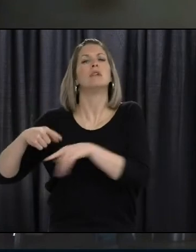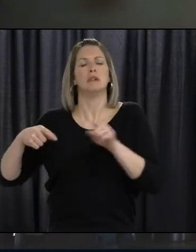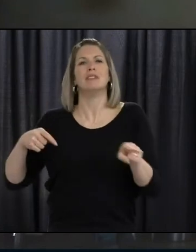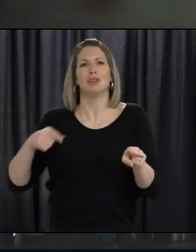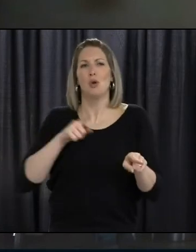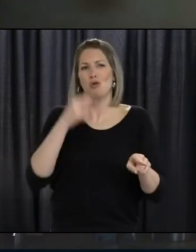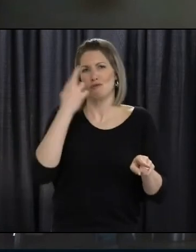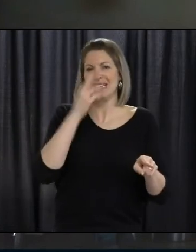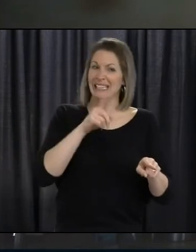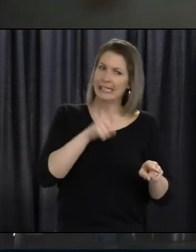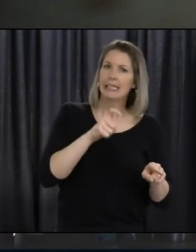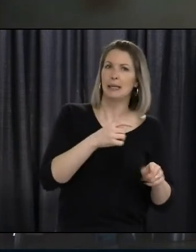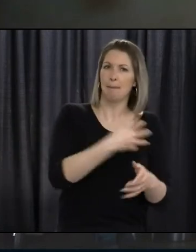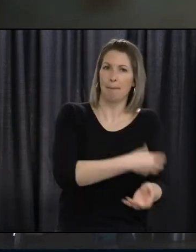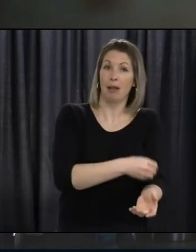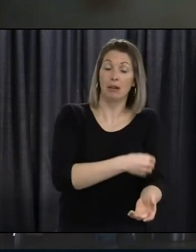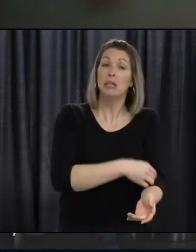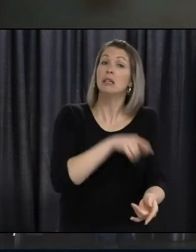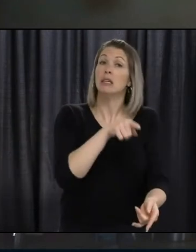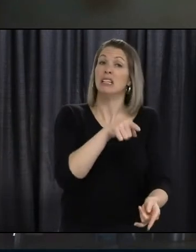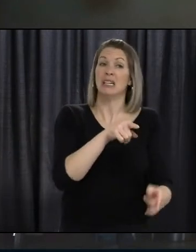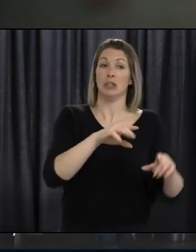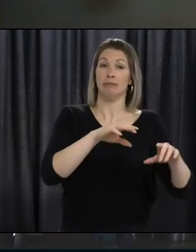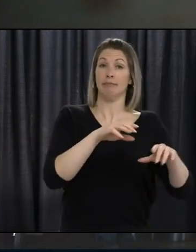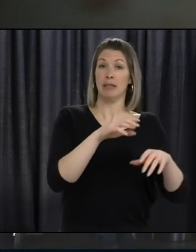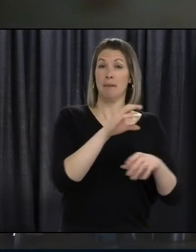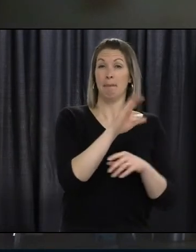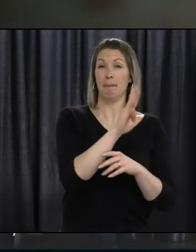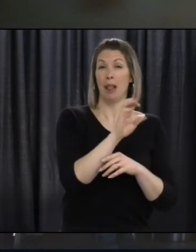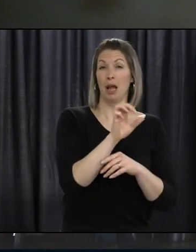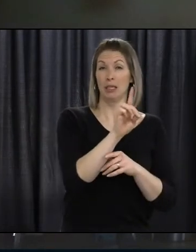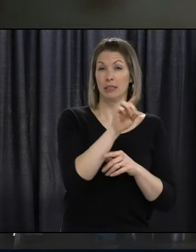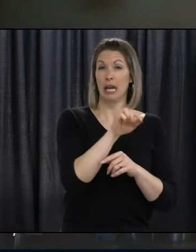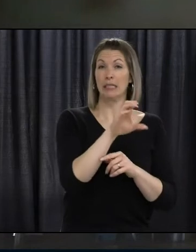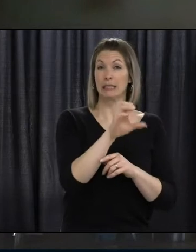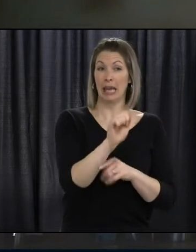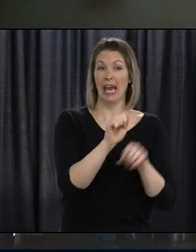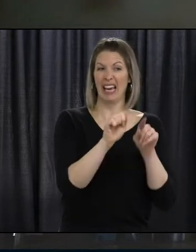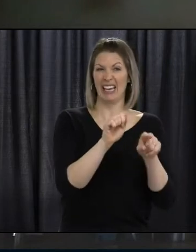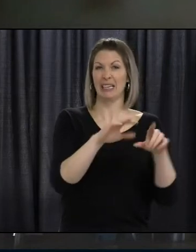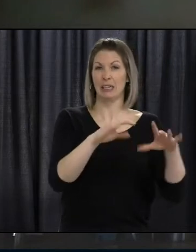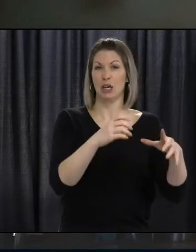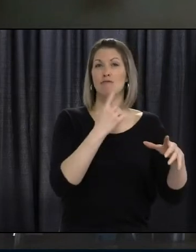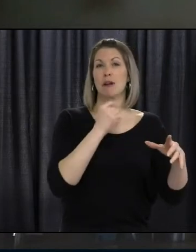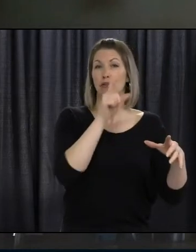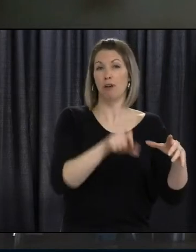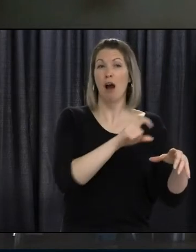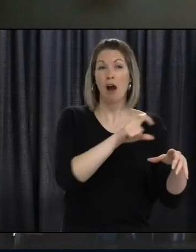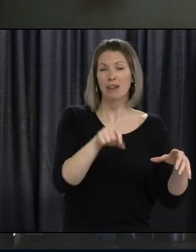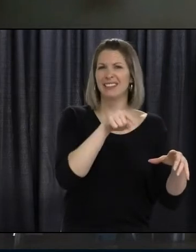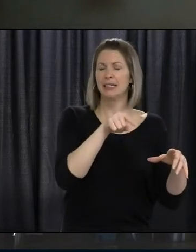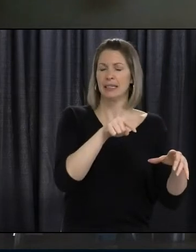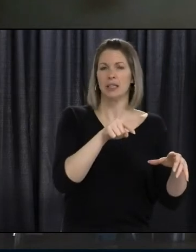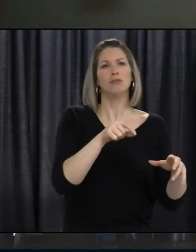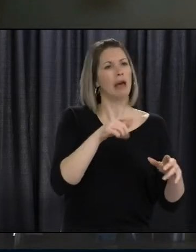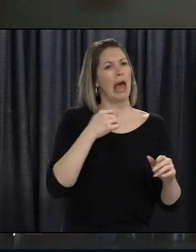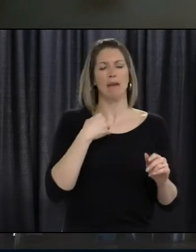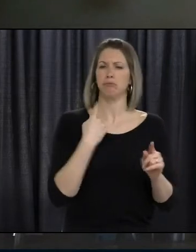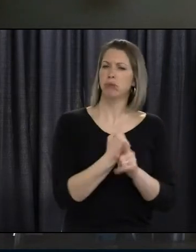made. They will be done in a safe, physically distant way as far as is possible, and done to protect both donors and